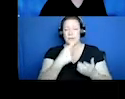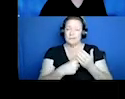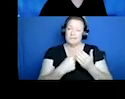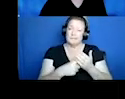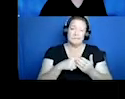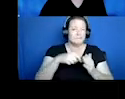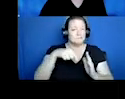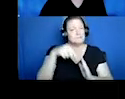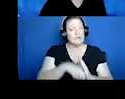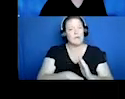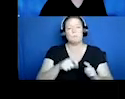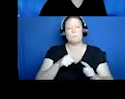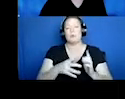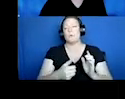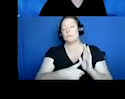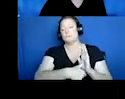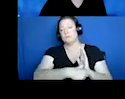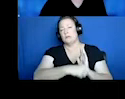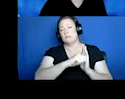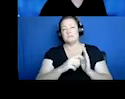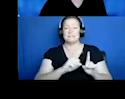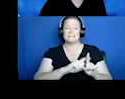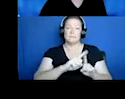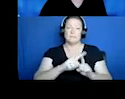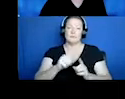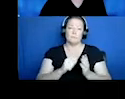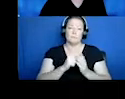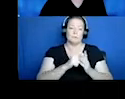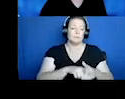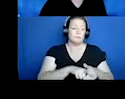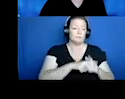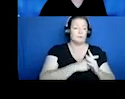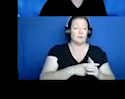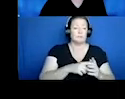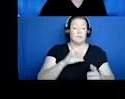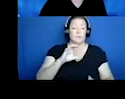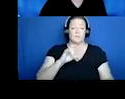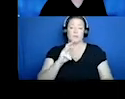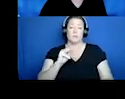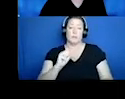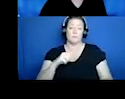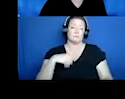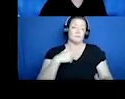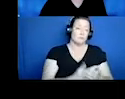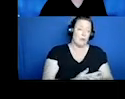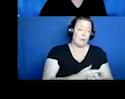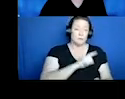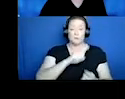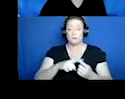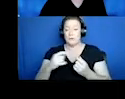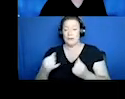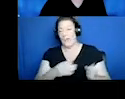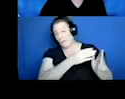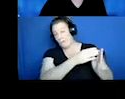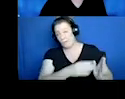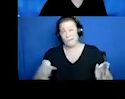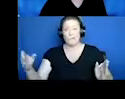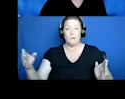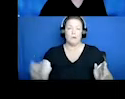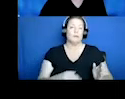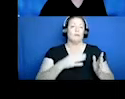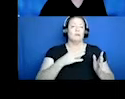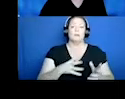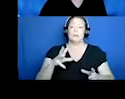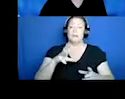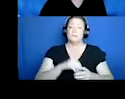I just wanted to highlight that there was different periods starting from when Columbus arrived to present day that involved land theft, it